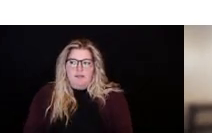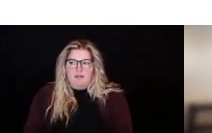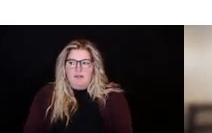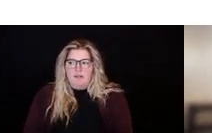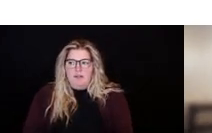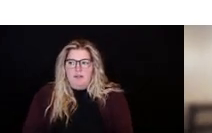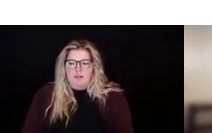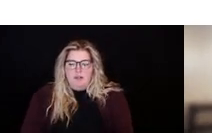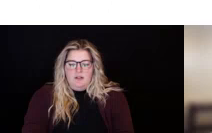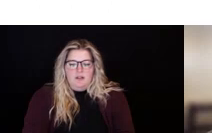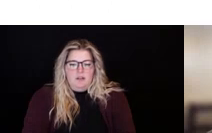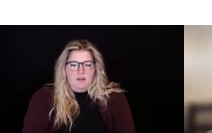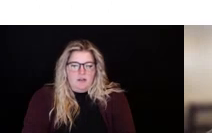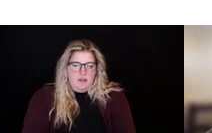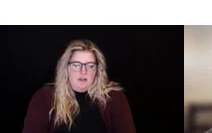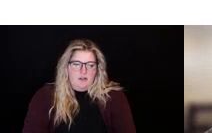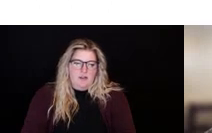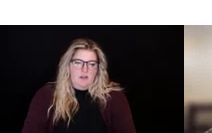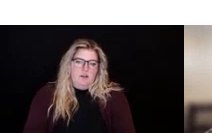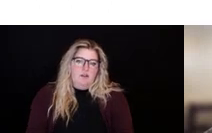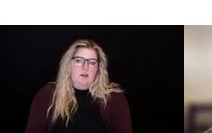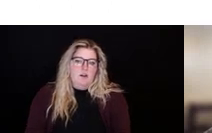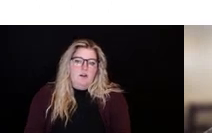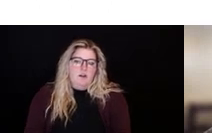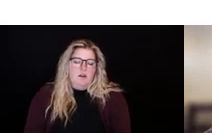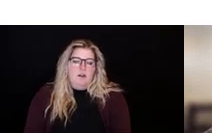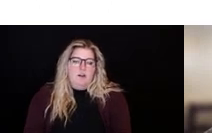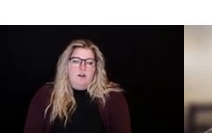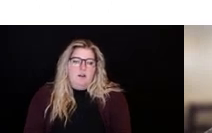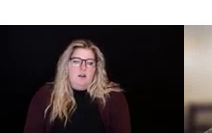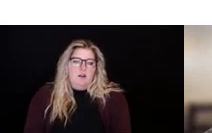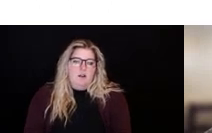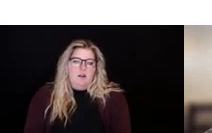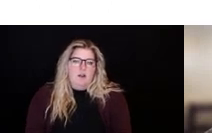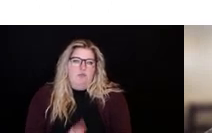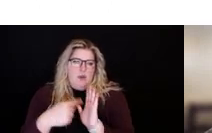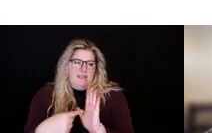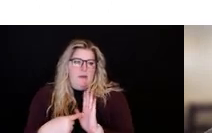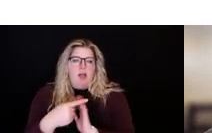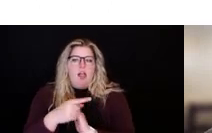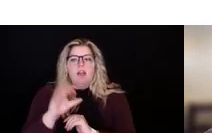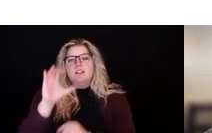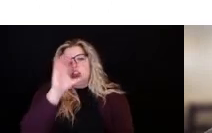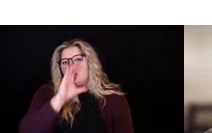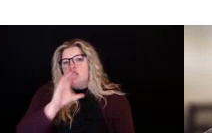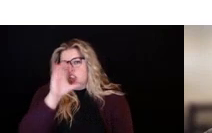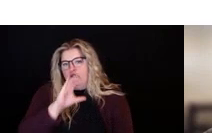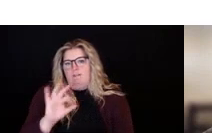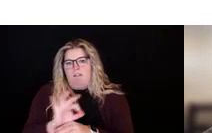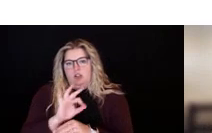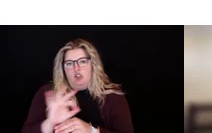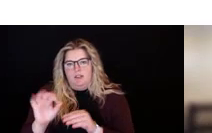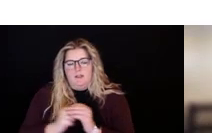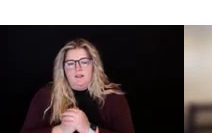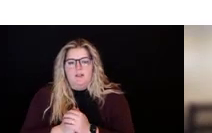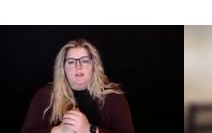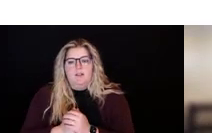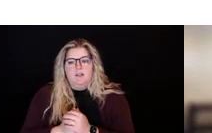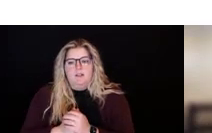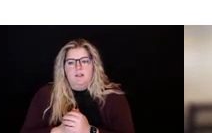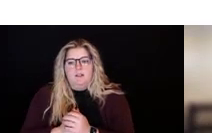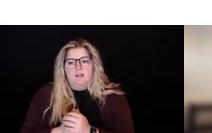So what we're looking at here is an example of the search functionality on this new website that